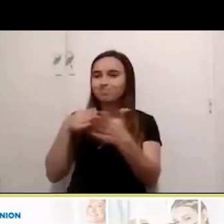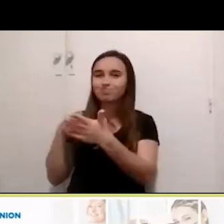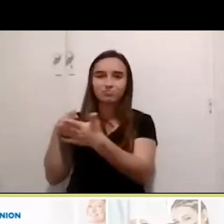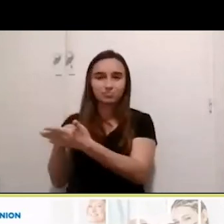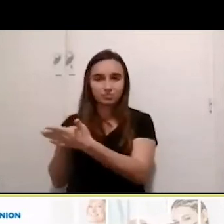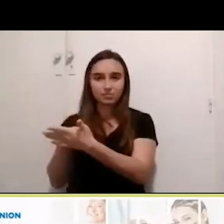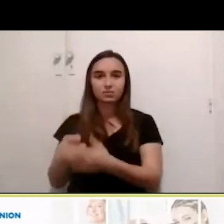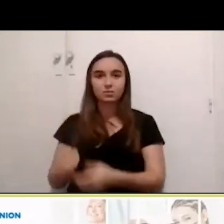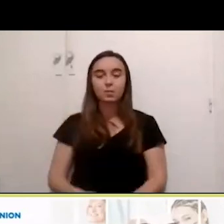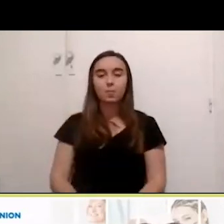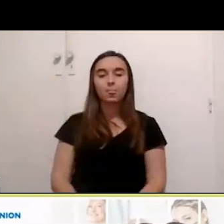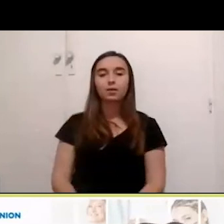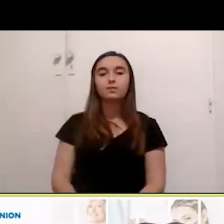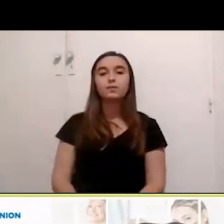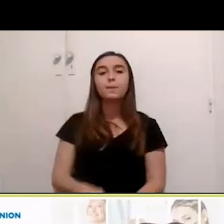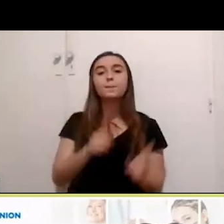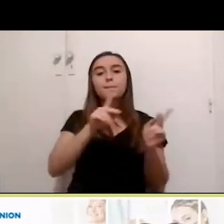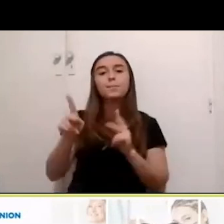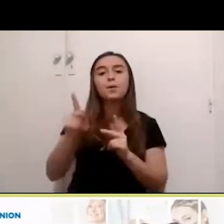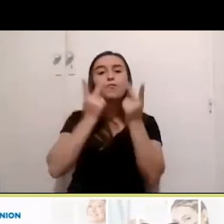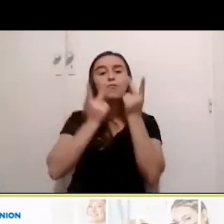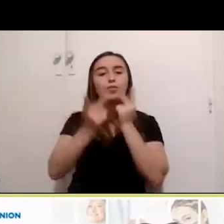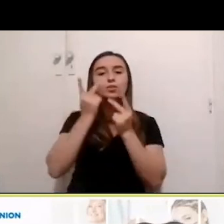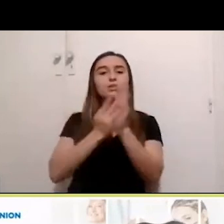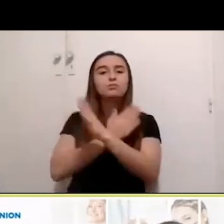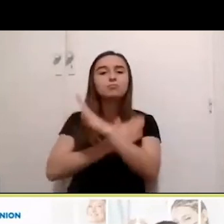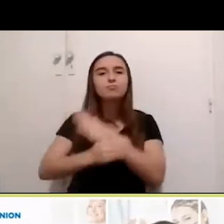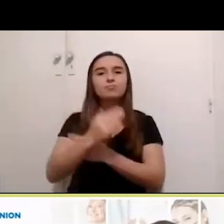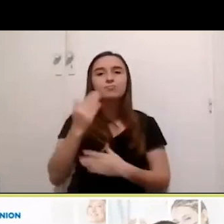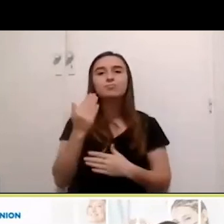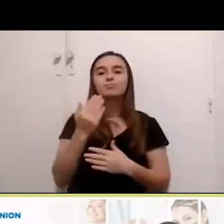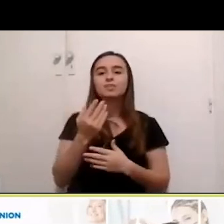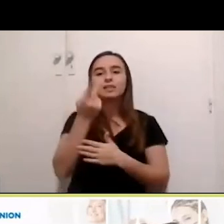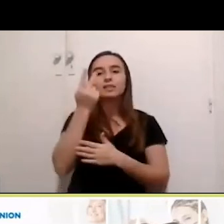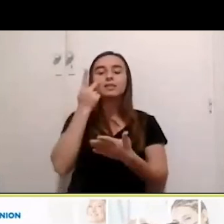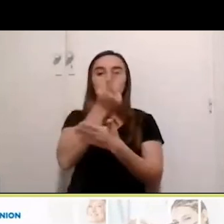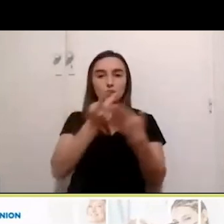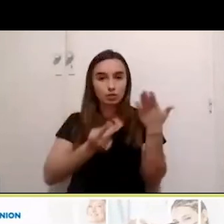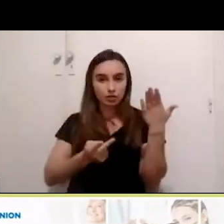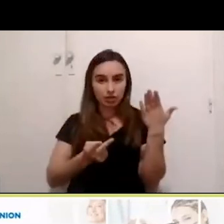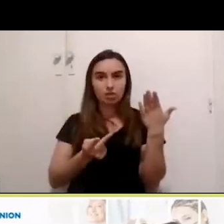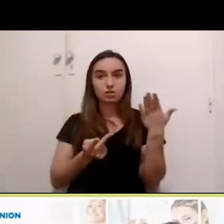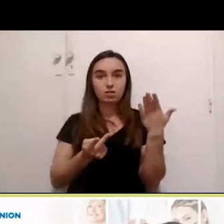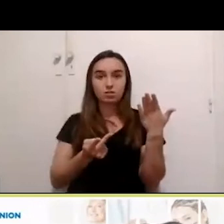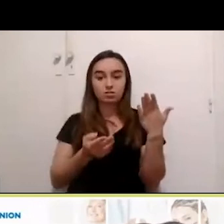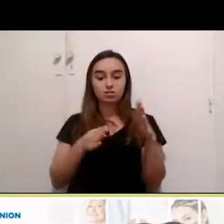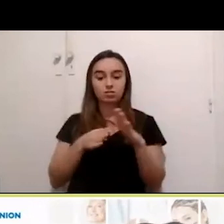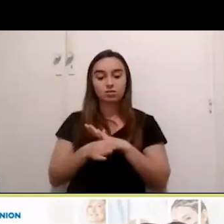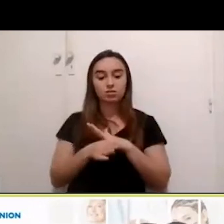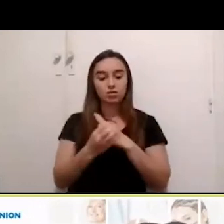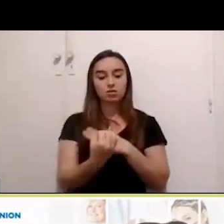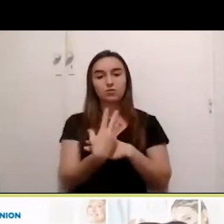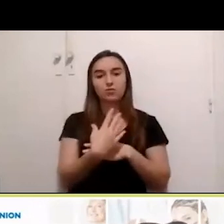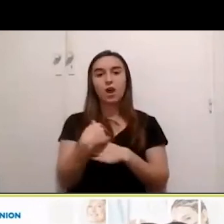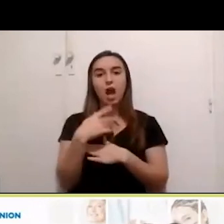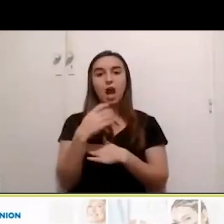People with a visual disability can use a screen reader, for example, VoiceOver, to activate alarms and